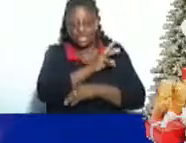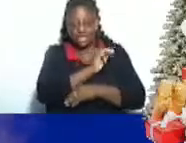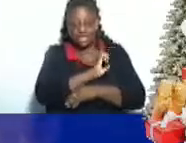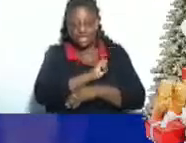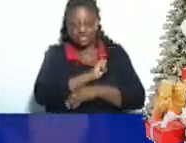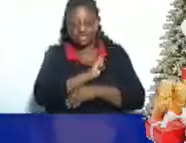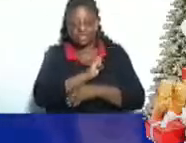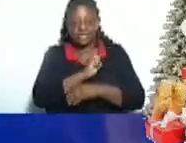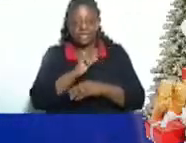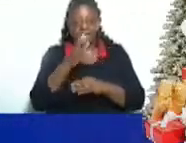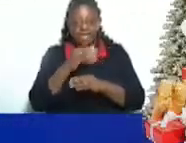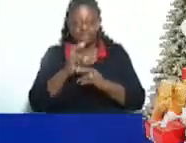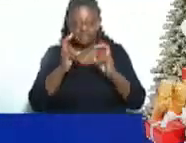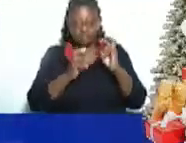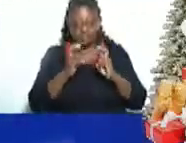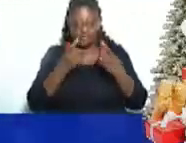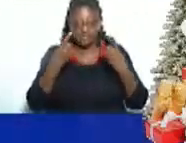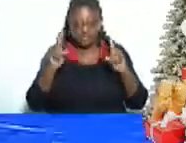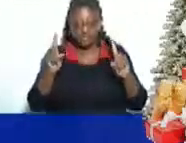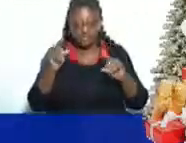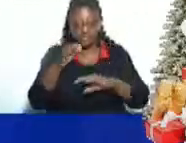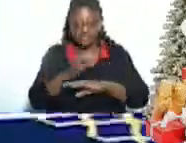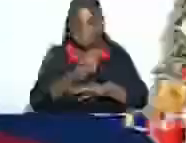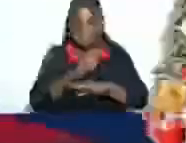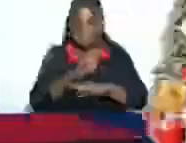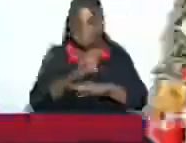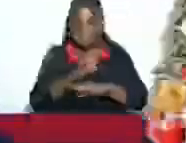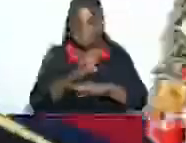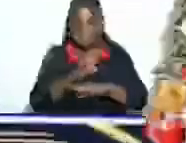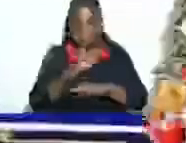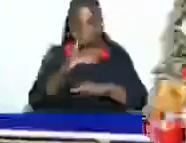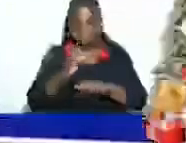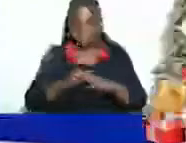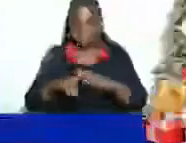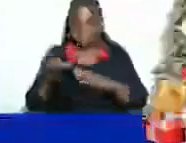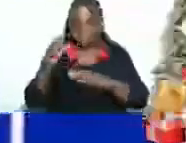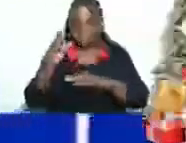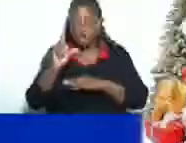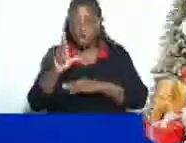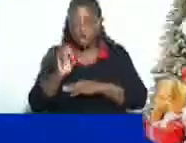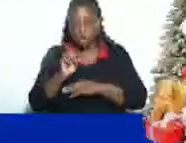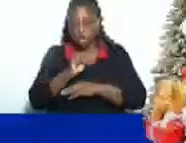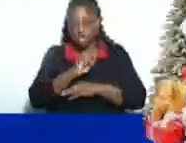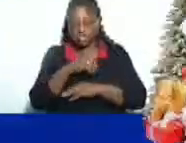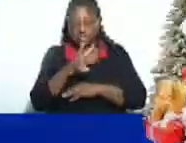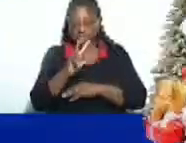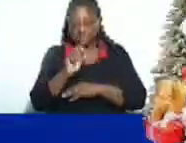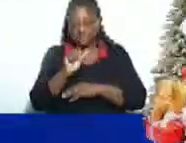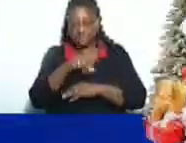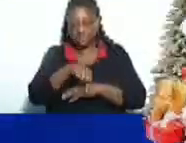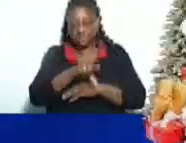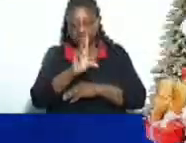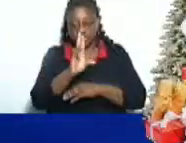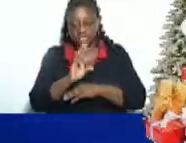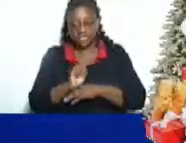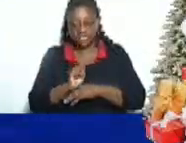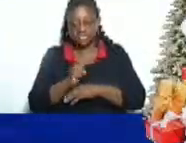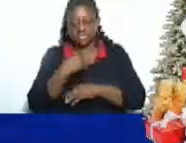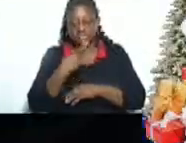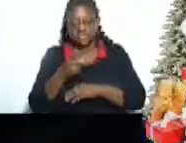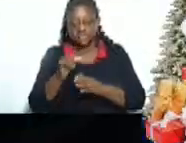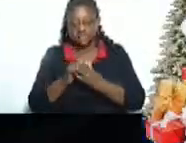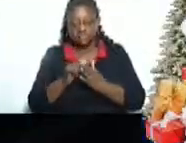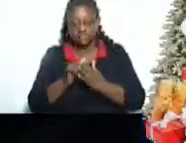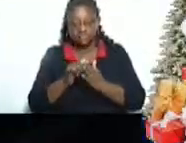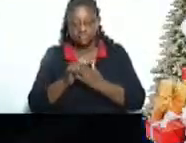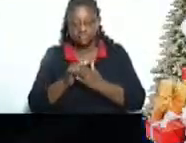NBA in-season tournament final tonight at the T-Mobile Arena in Las Vegas. The Pacers, 12-8, winners of the Eastern Conference